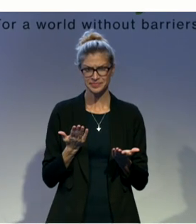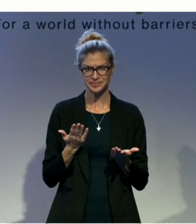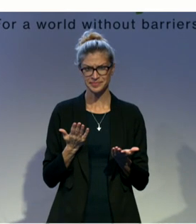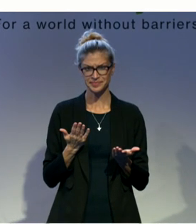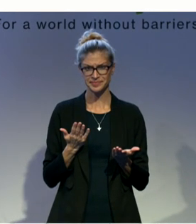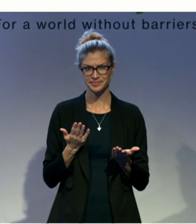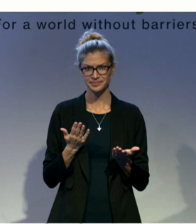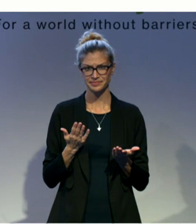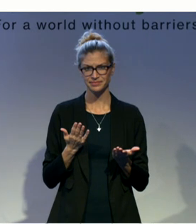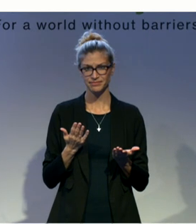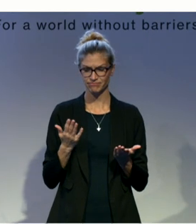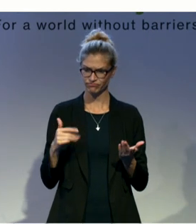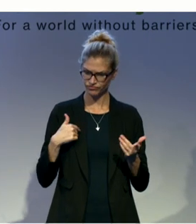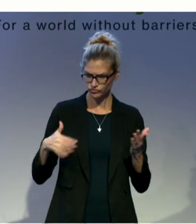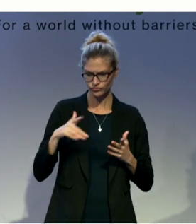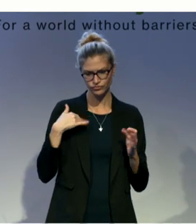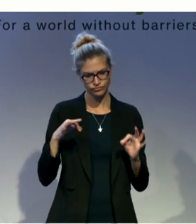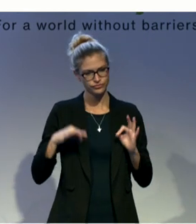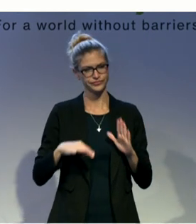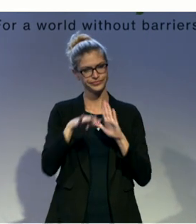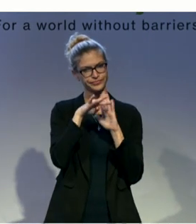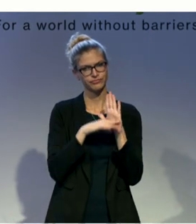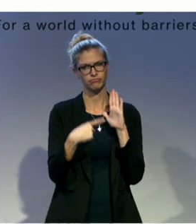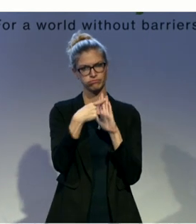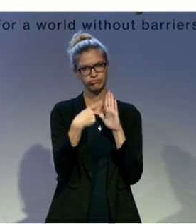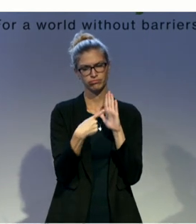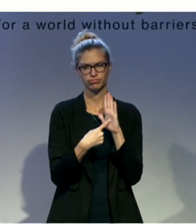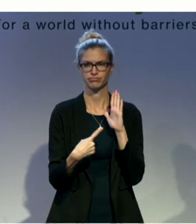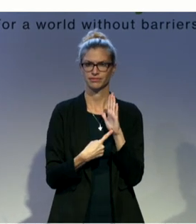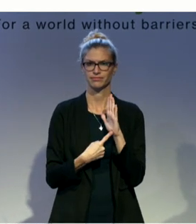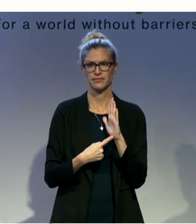conditions, and such conditions are provided in Bosnia and